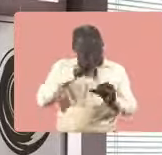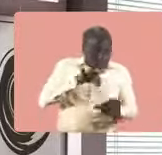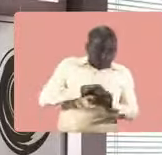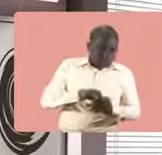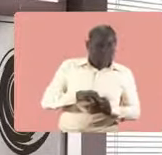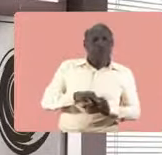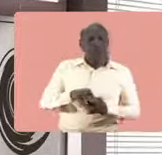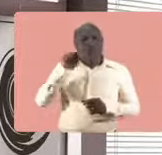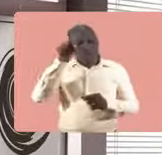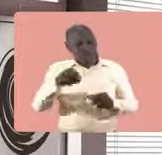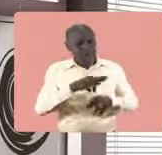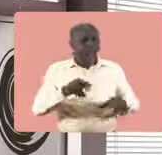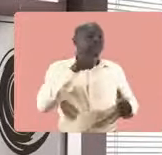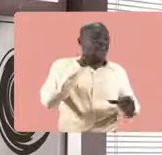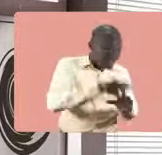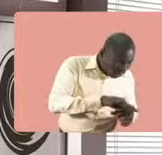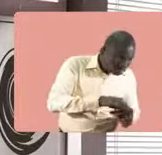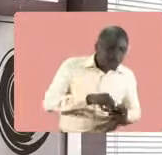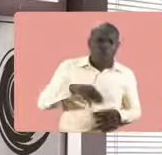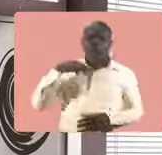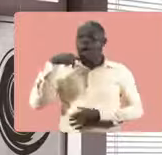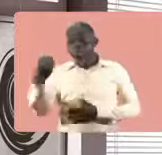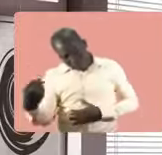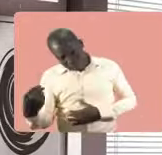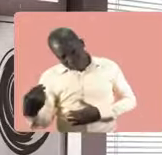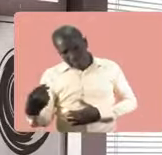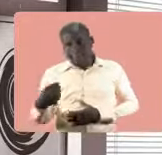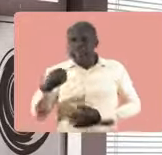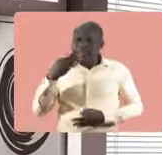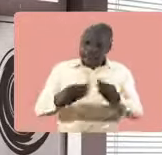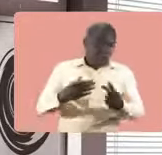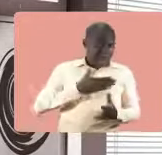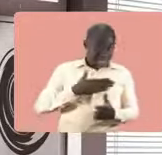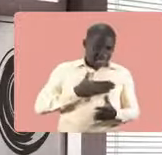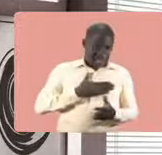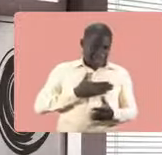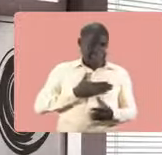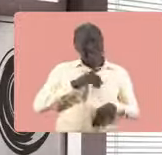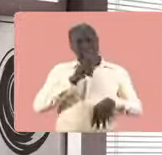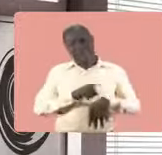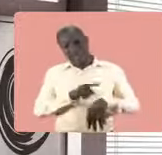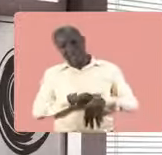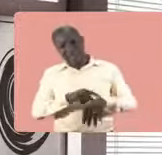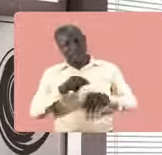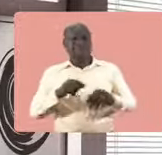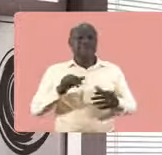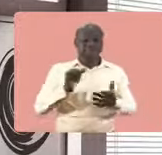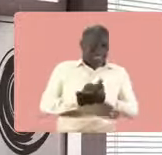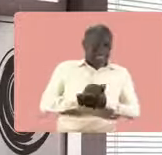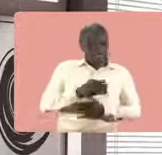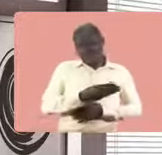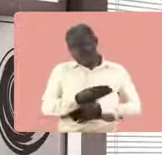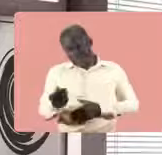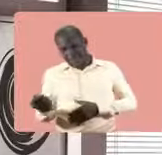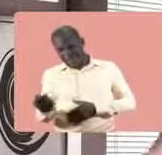Na enipa, ya na ye mobo se. Enke kamen kwa. Enke ya nike, ya di emre